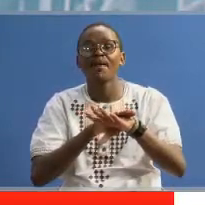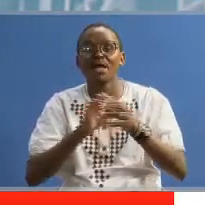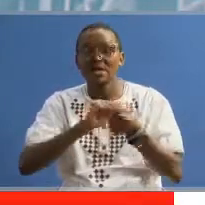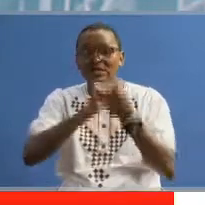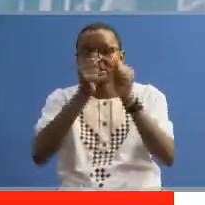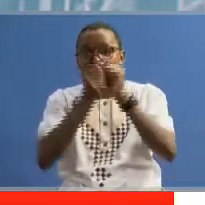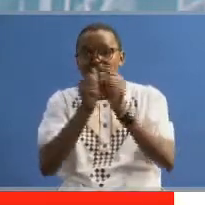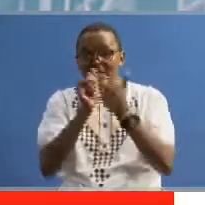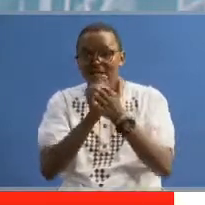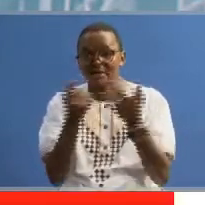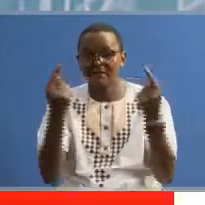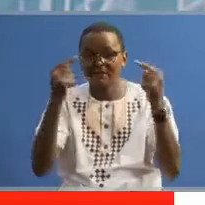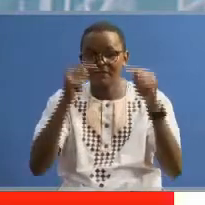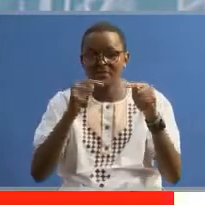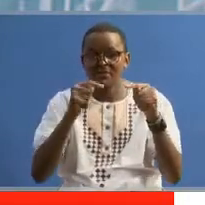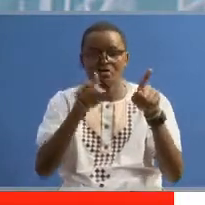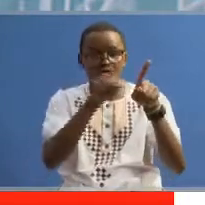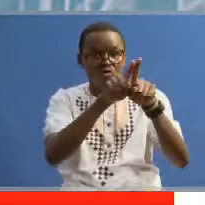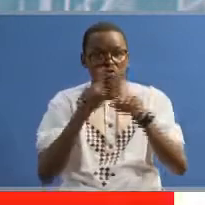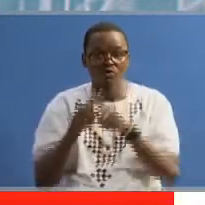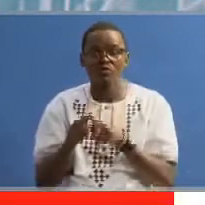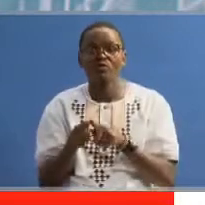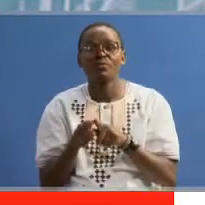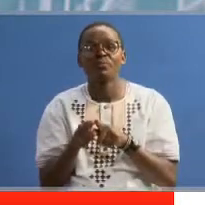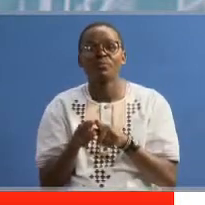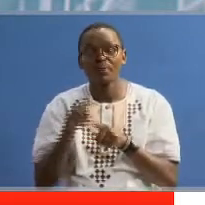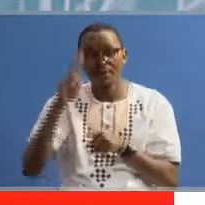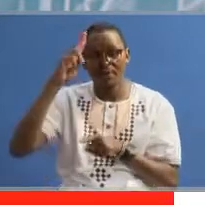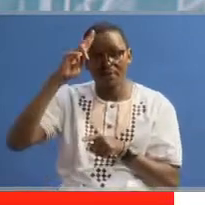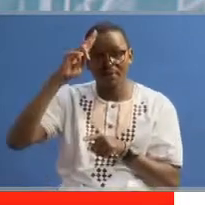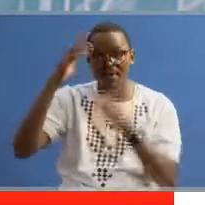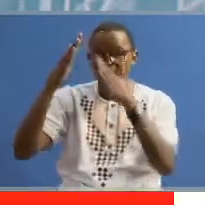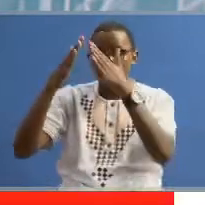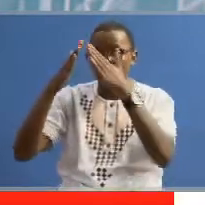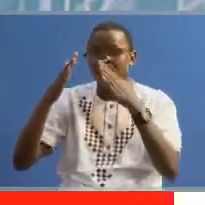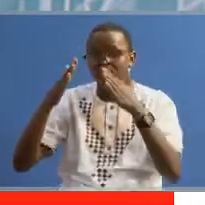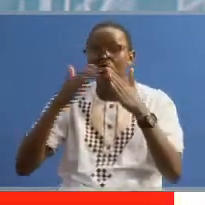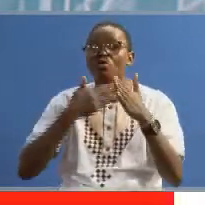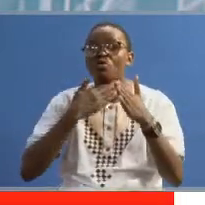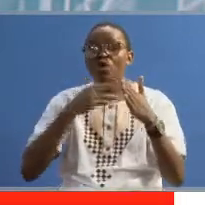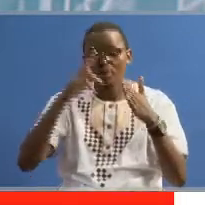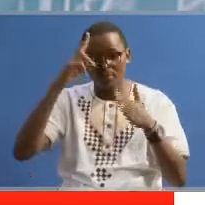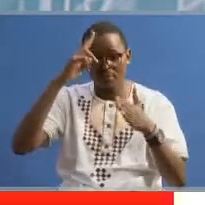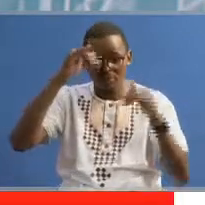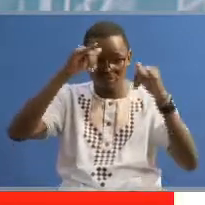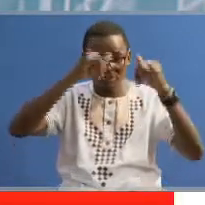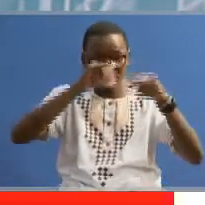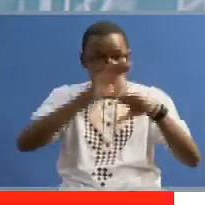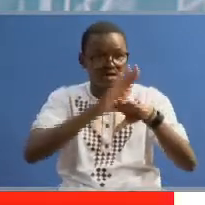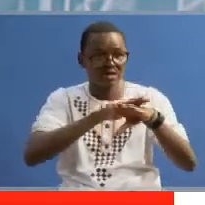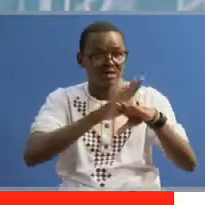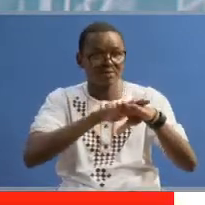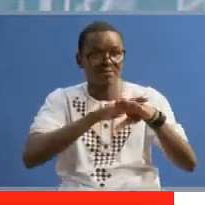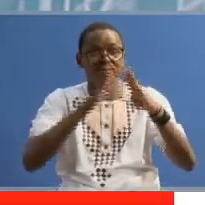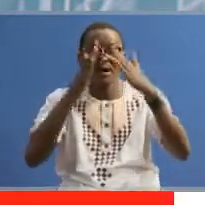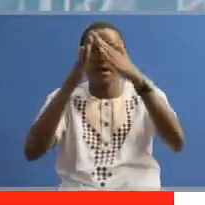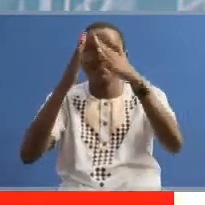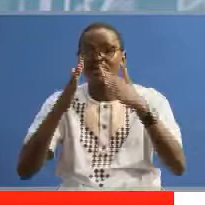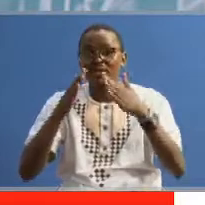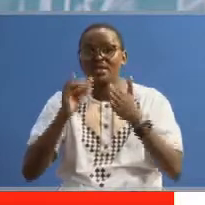reform that has come in. And then there's also this issue of police housing, and we want police to live in very good